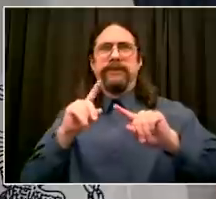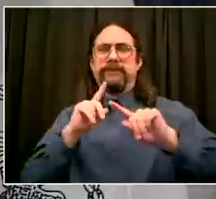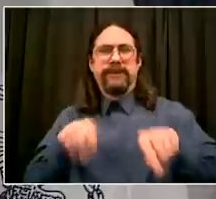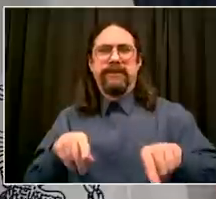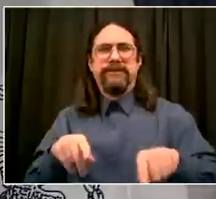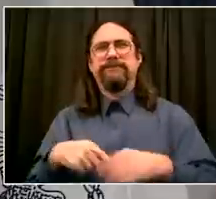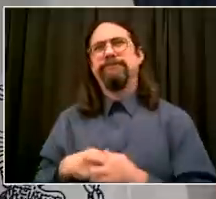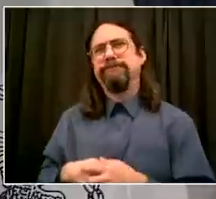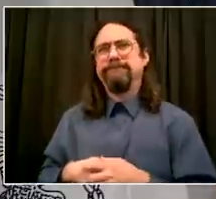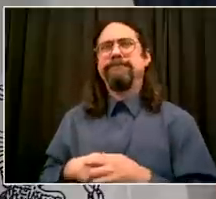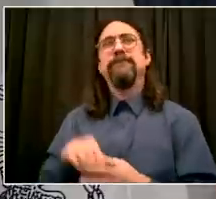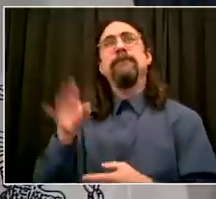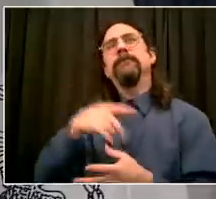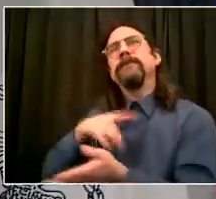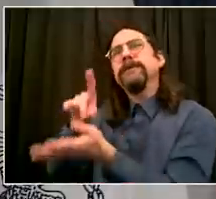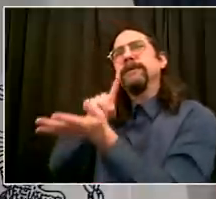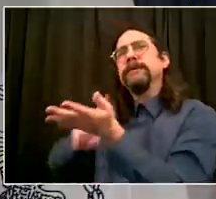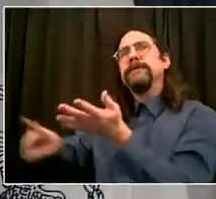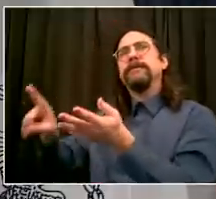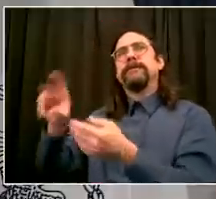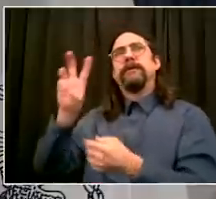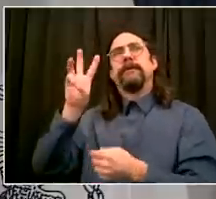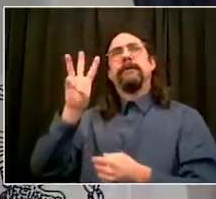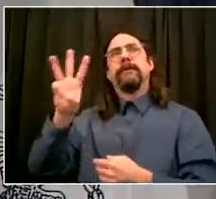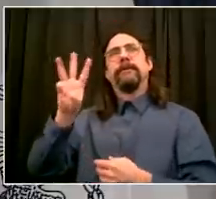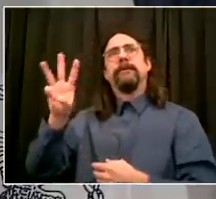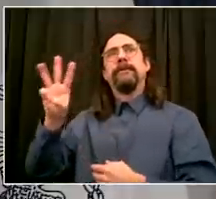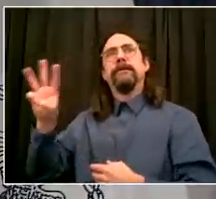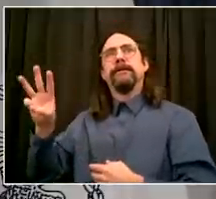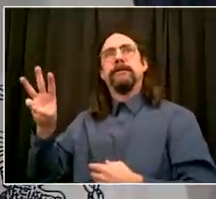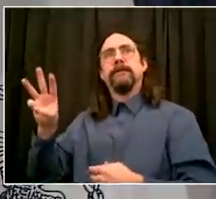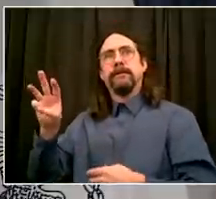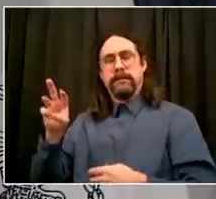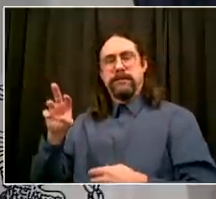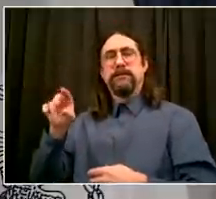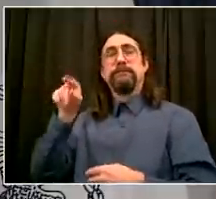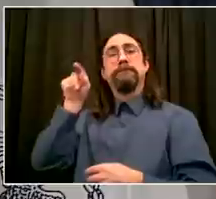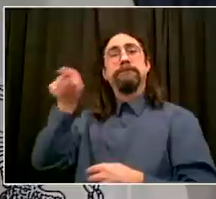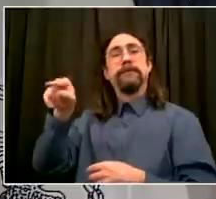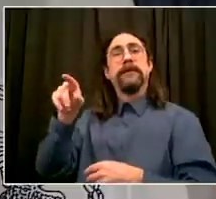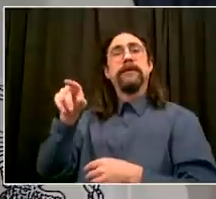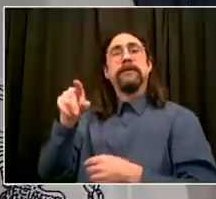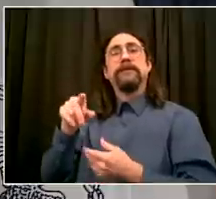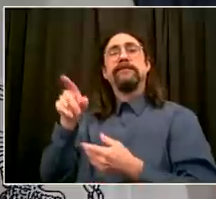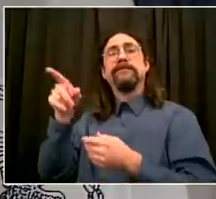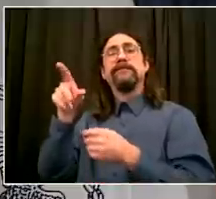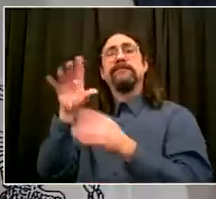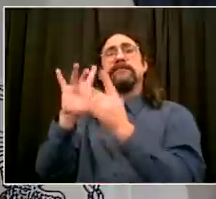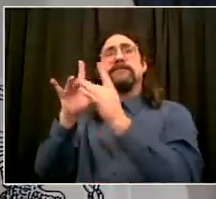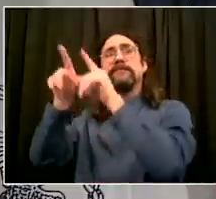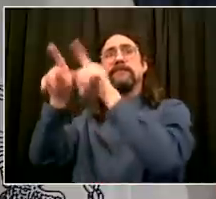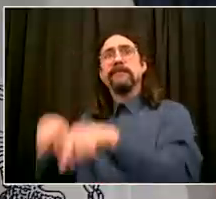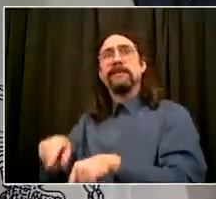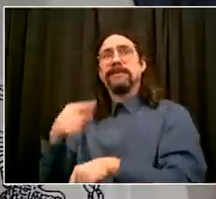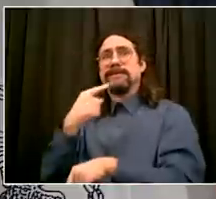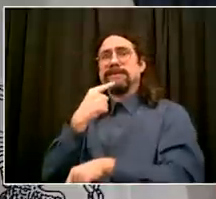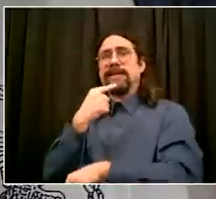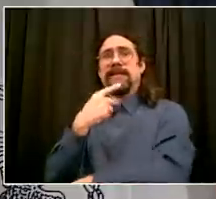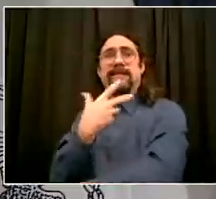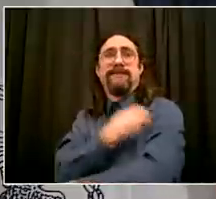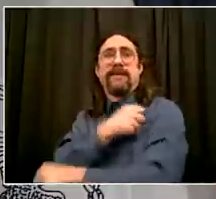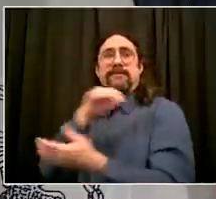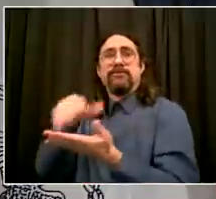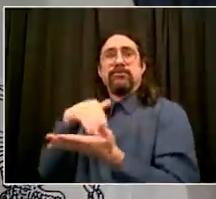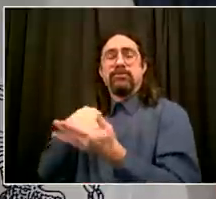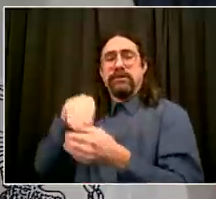about 2.5 blocks away. And there was no subway stop nearby. And now